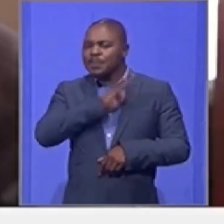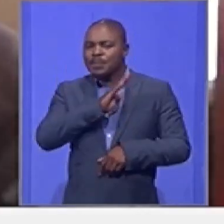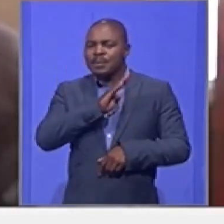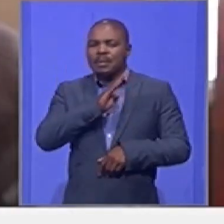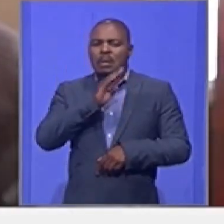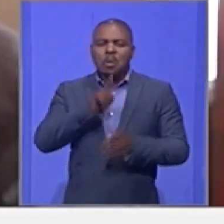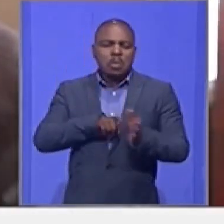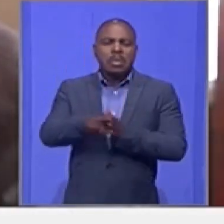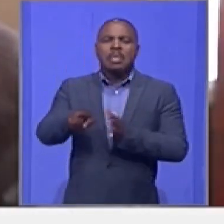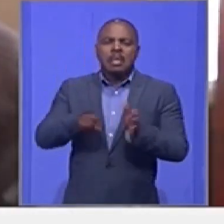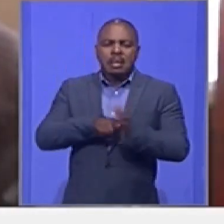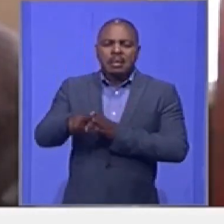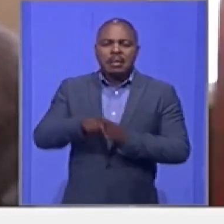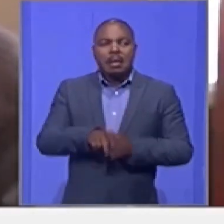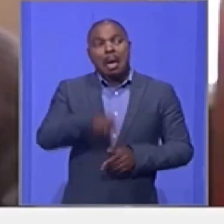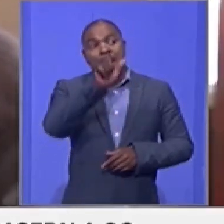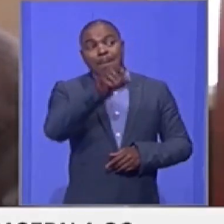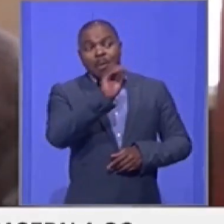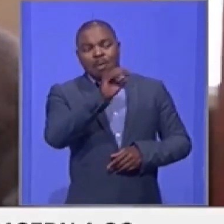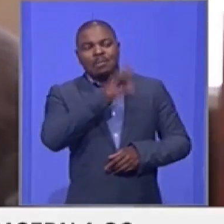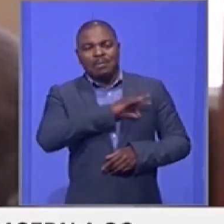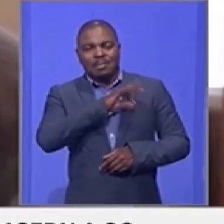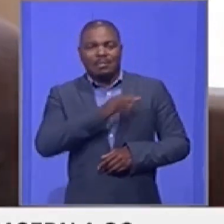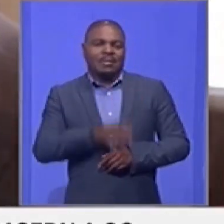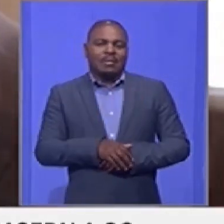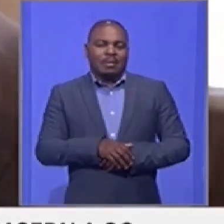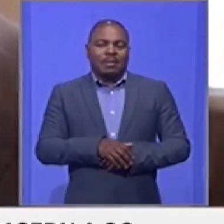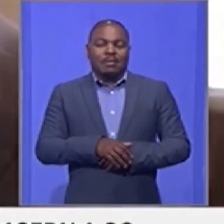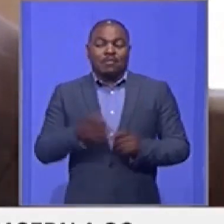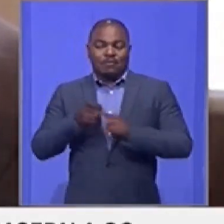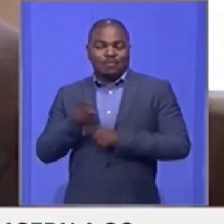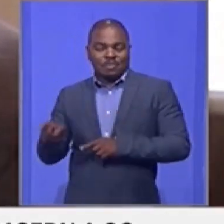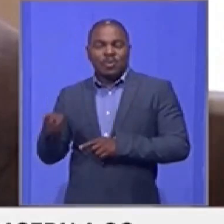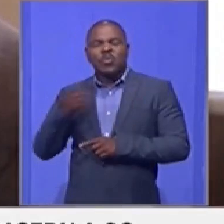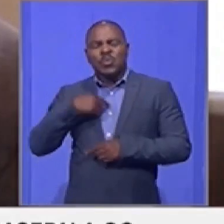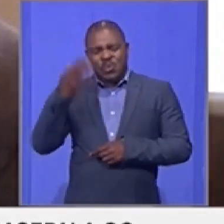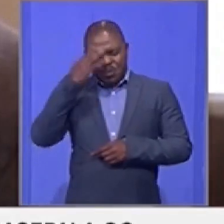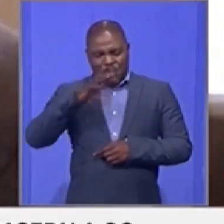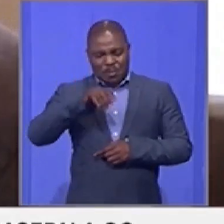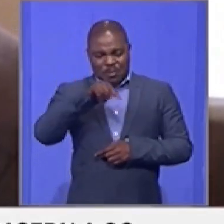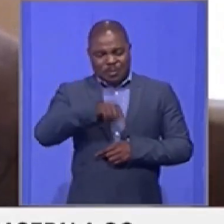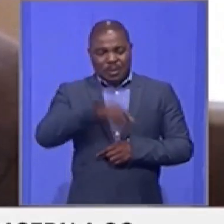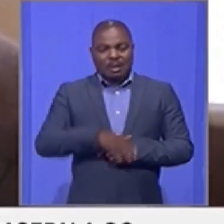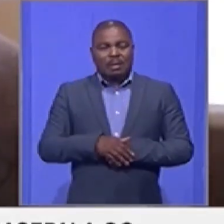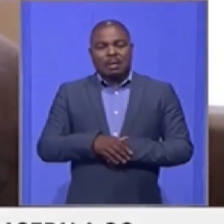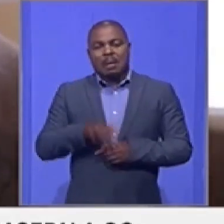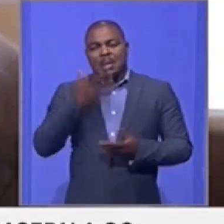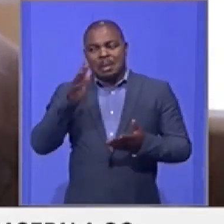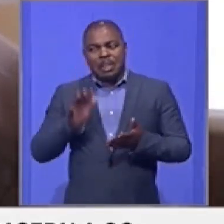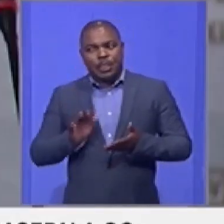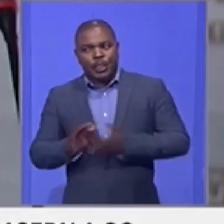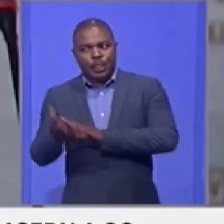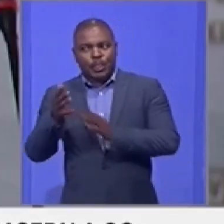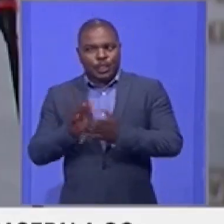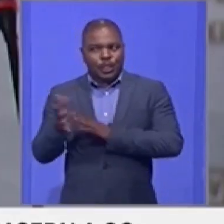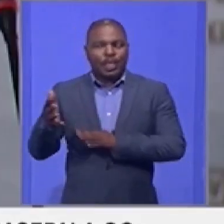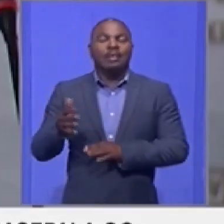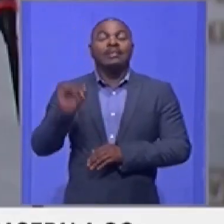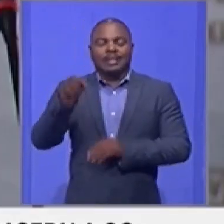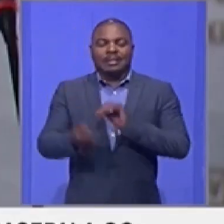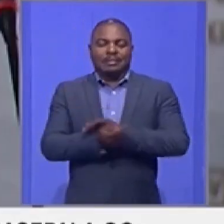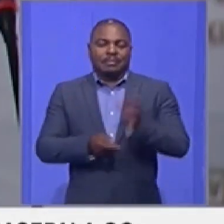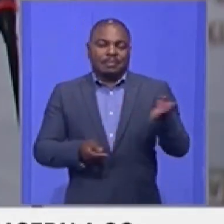end, someone is benefiting by this. And we know across the province that sabotage does take place. Council ya